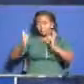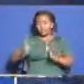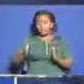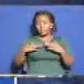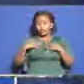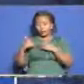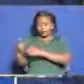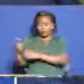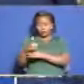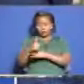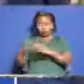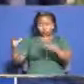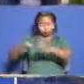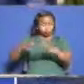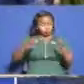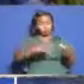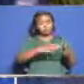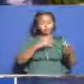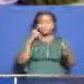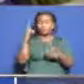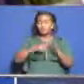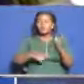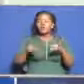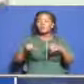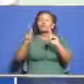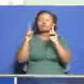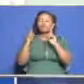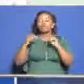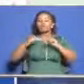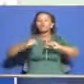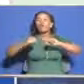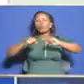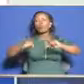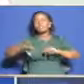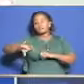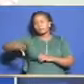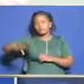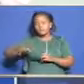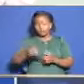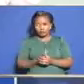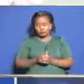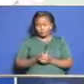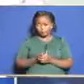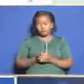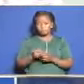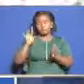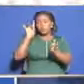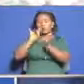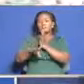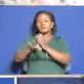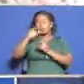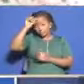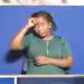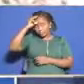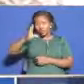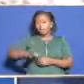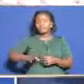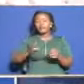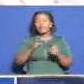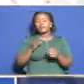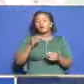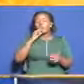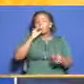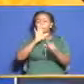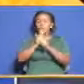press briefing to insist that they are the bona fide office holders. Speaking at Delta House, impeached Governor Ambassador Mohamed Abdi Mohamud vowed